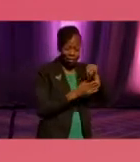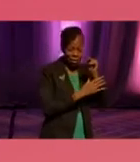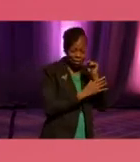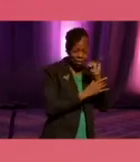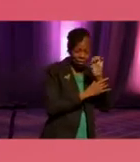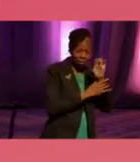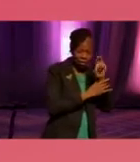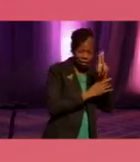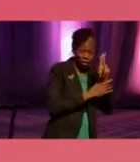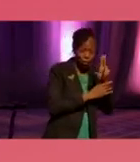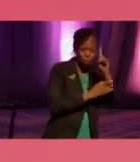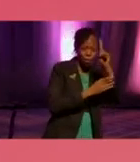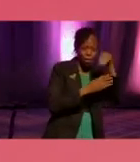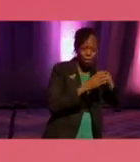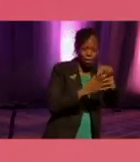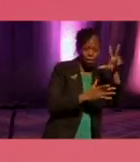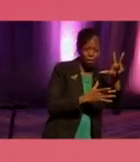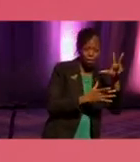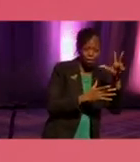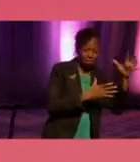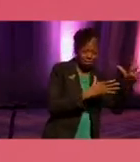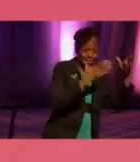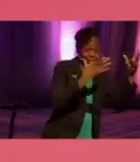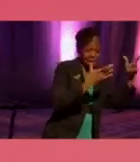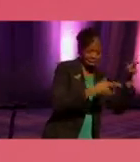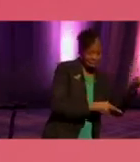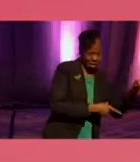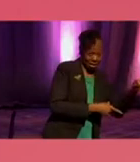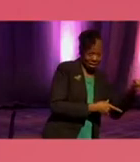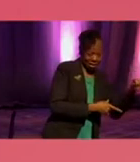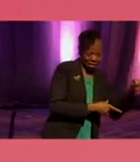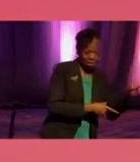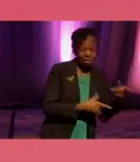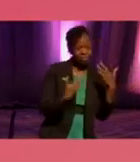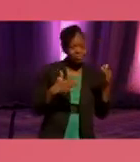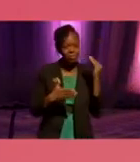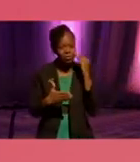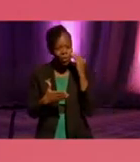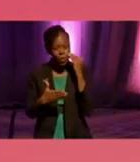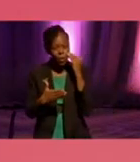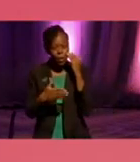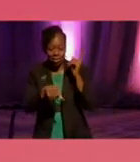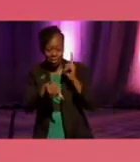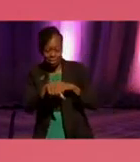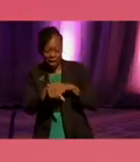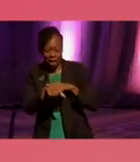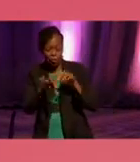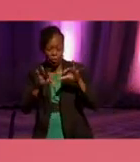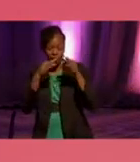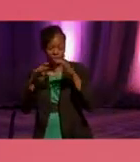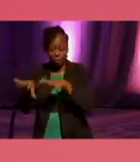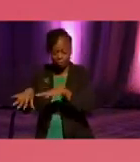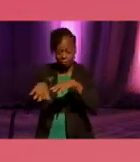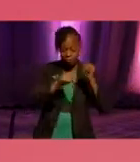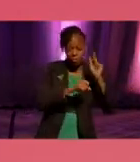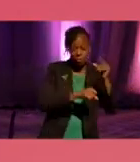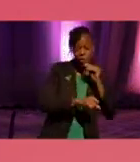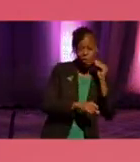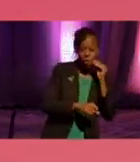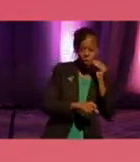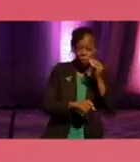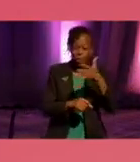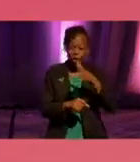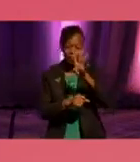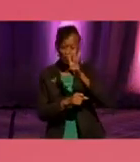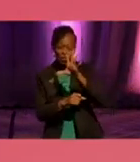3. So that's a lot. That's a lot. And we know that even at the time of discharge, about 45% of our